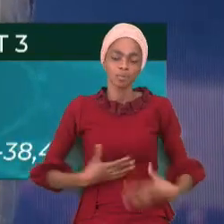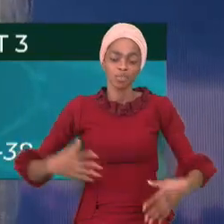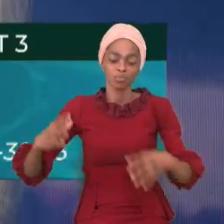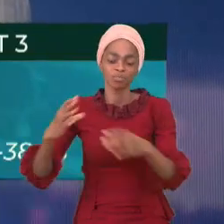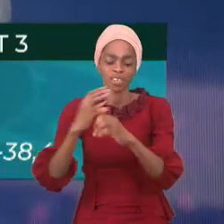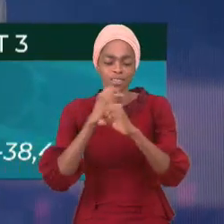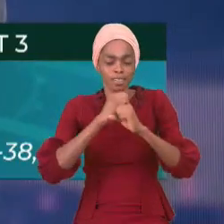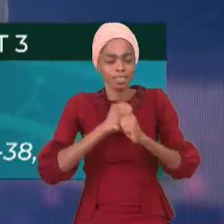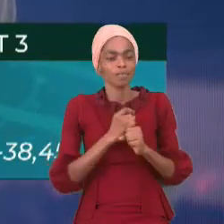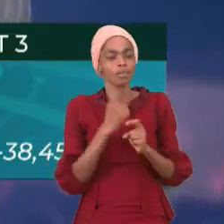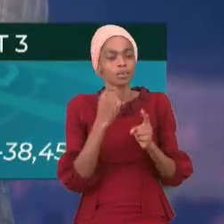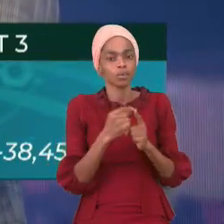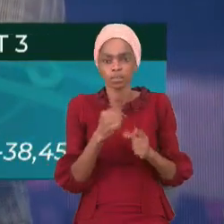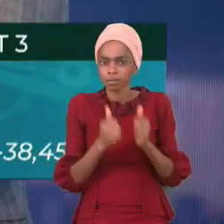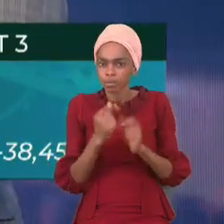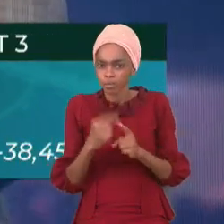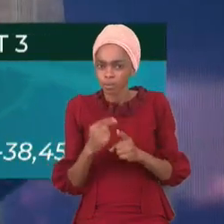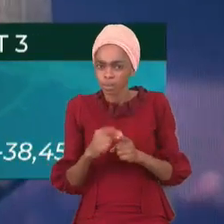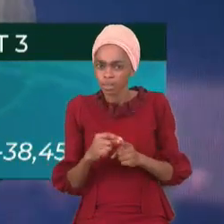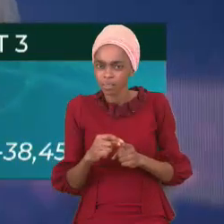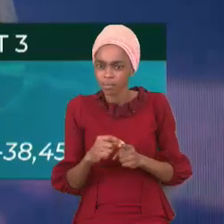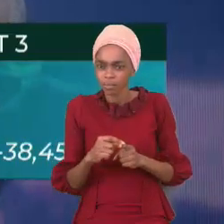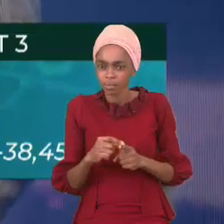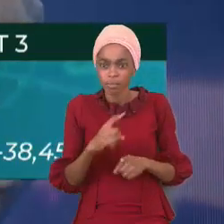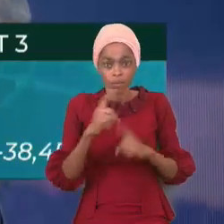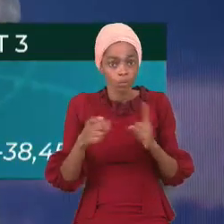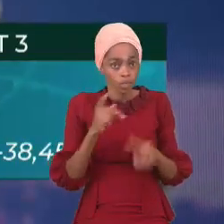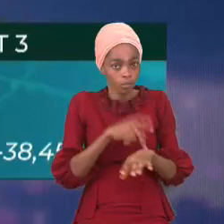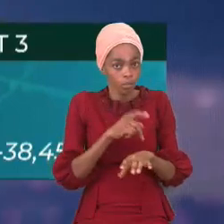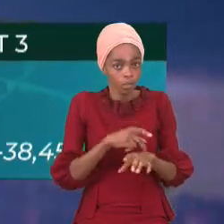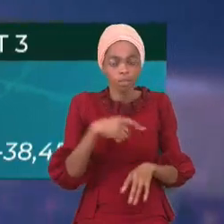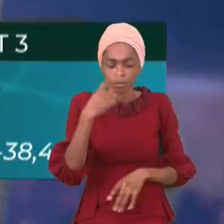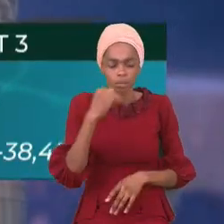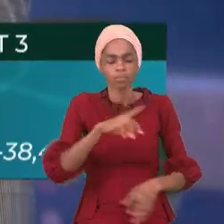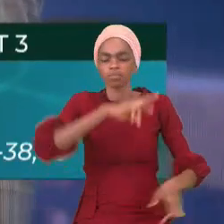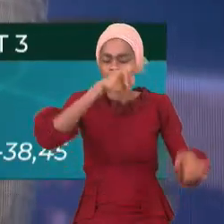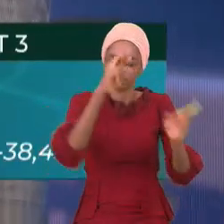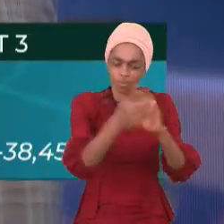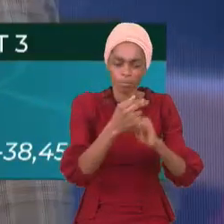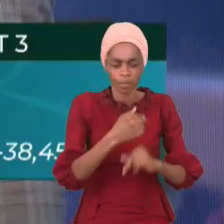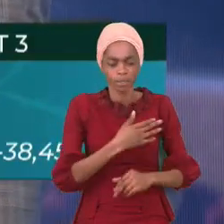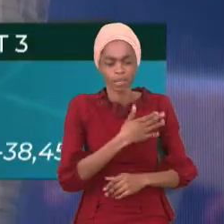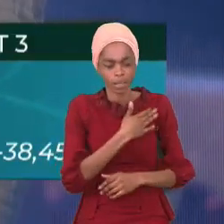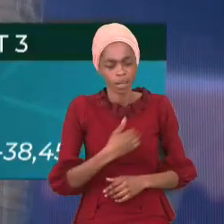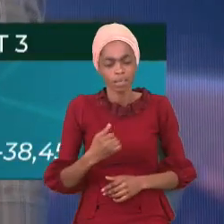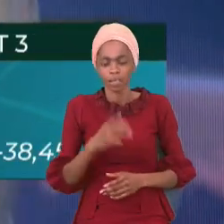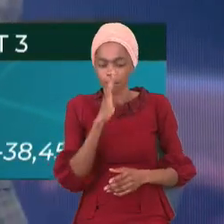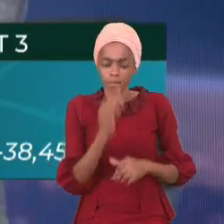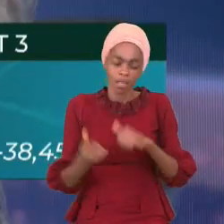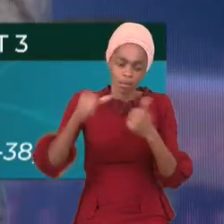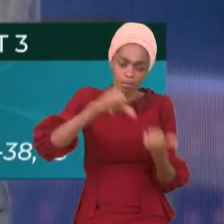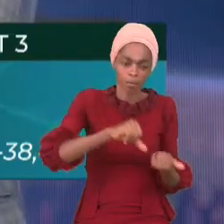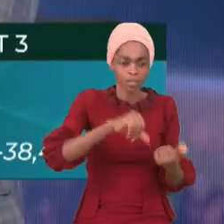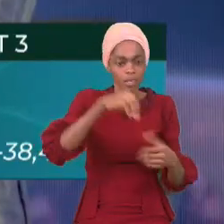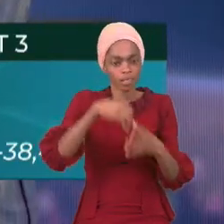receive the word. What word? When Peter told them, repent and be baptized in